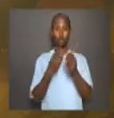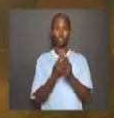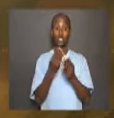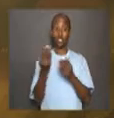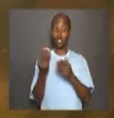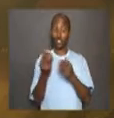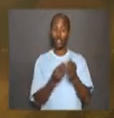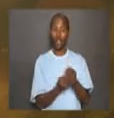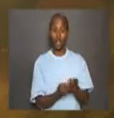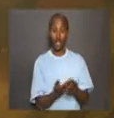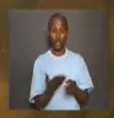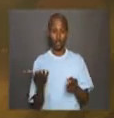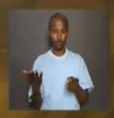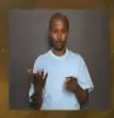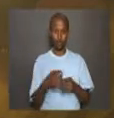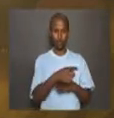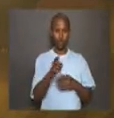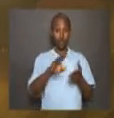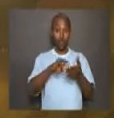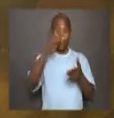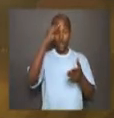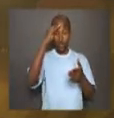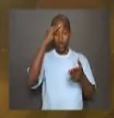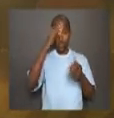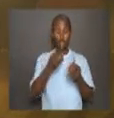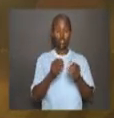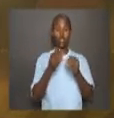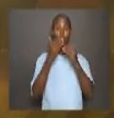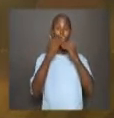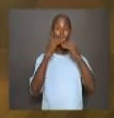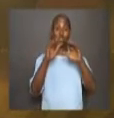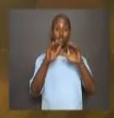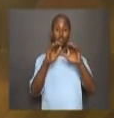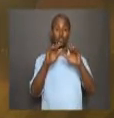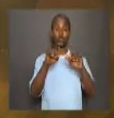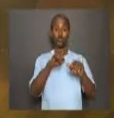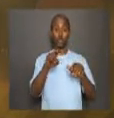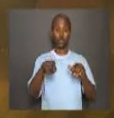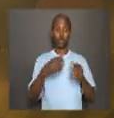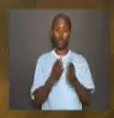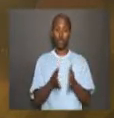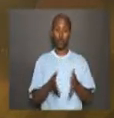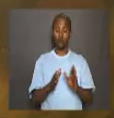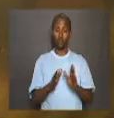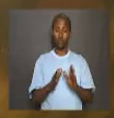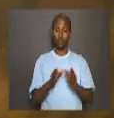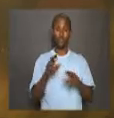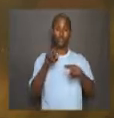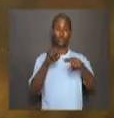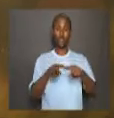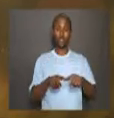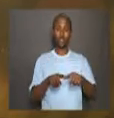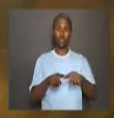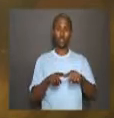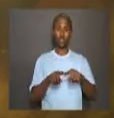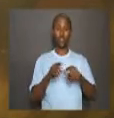items. We have learned that the amount we can afford to spend depends